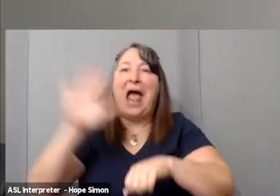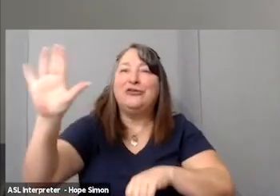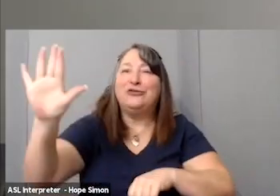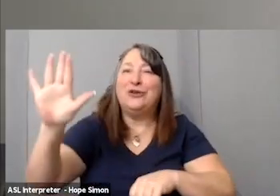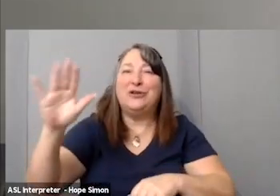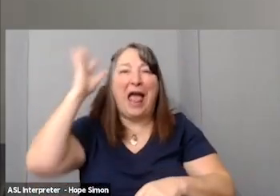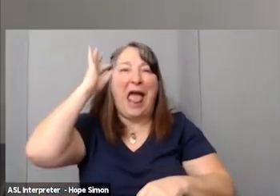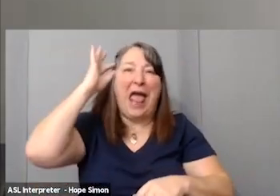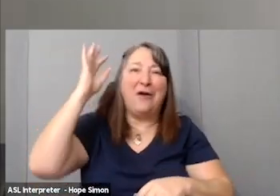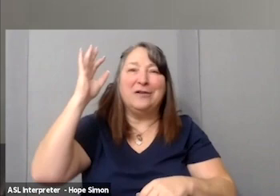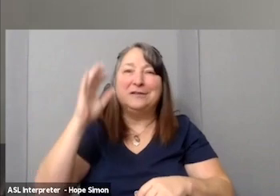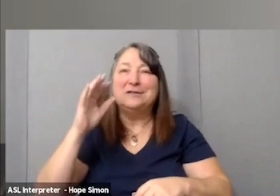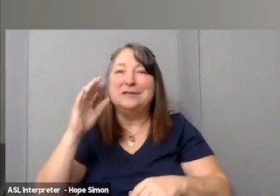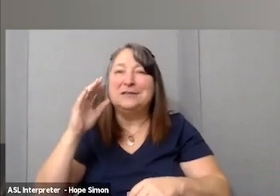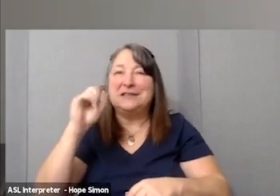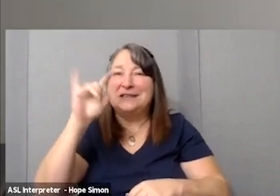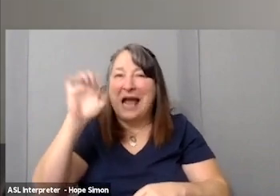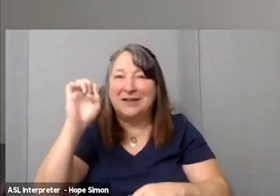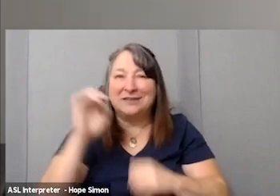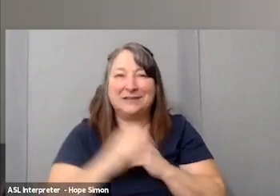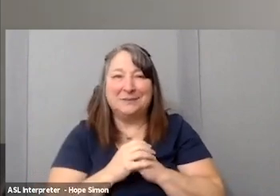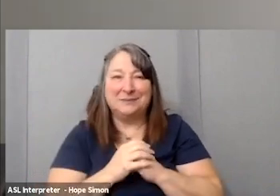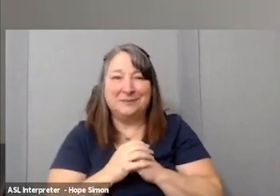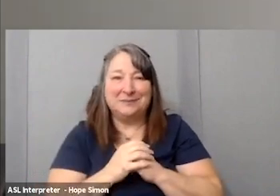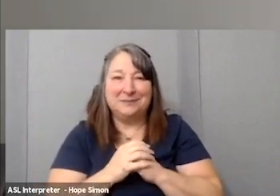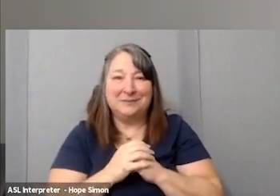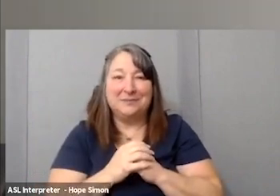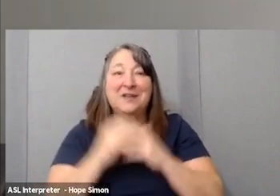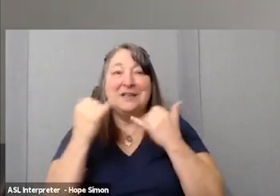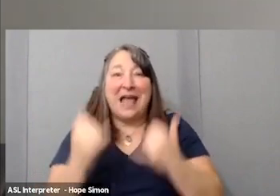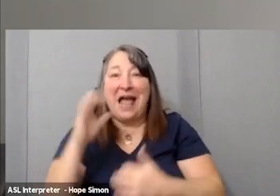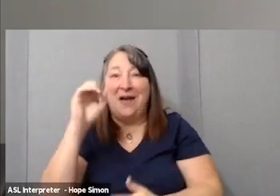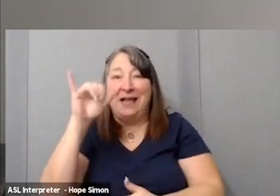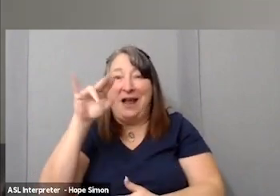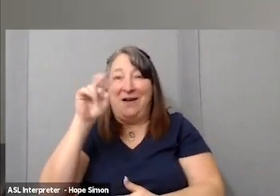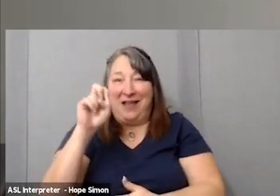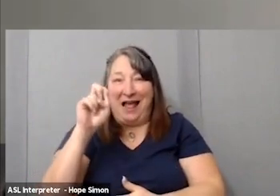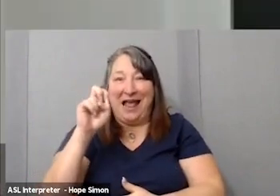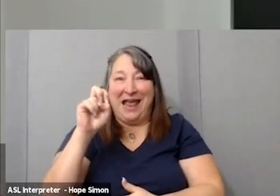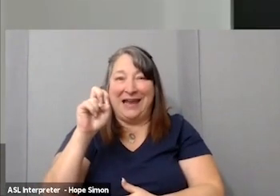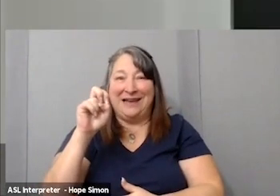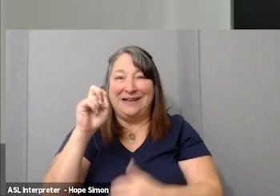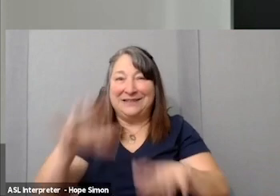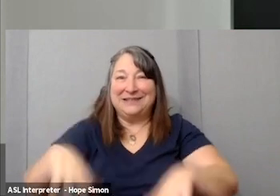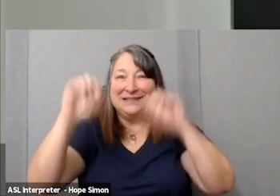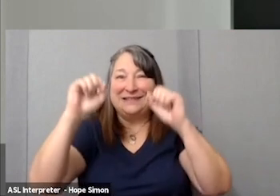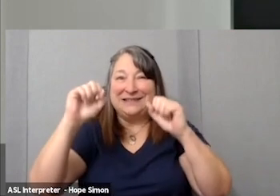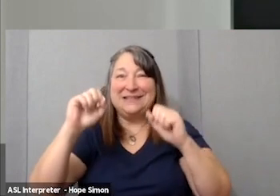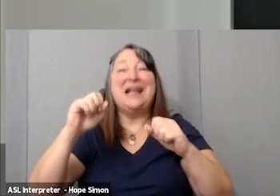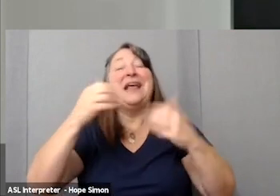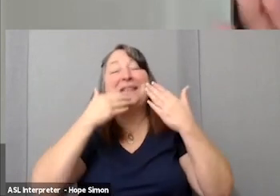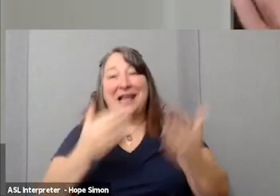So then I will toss it over to Caroline for her part of the presentation. Thank you, Dr. McTaggart.